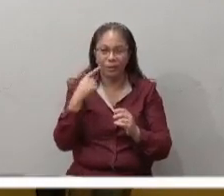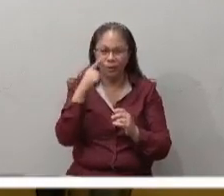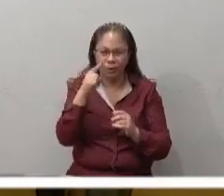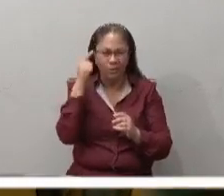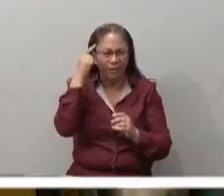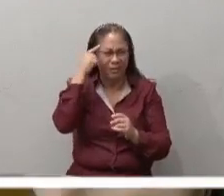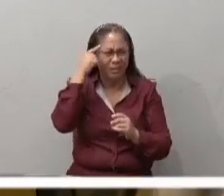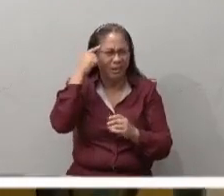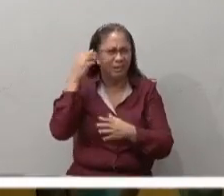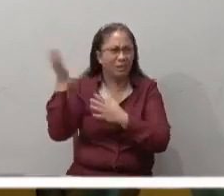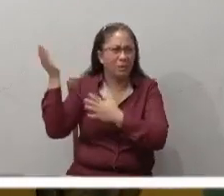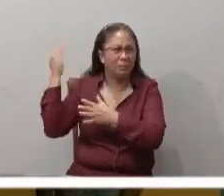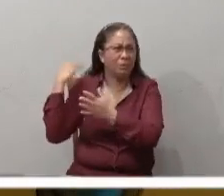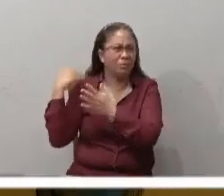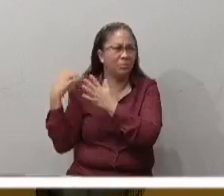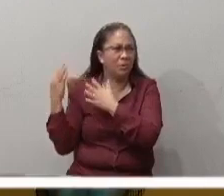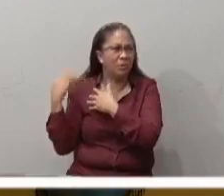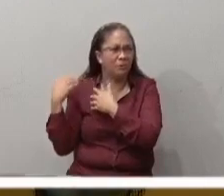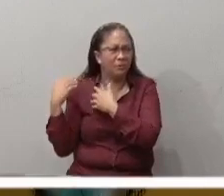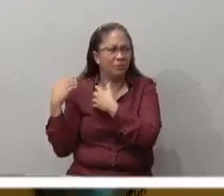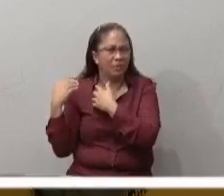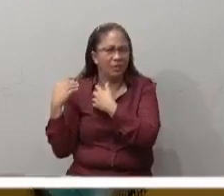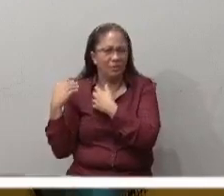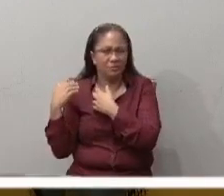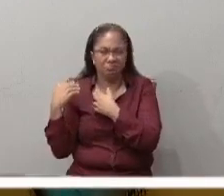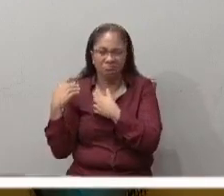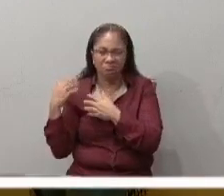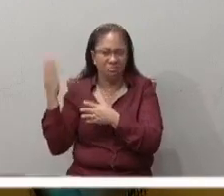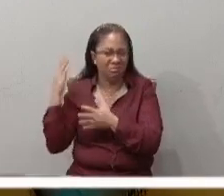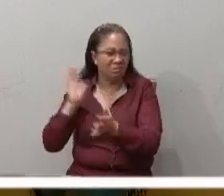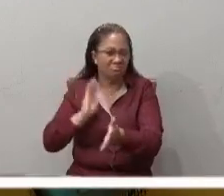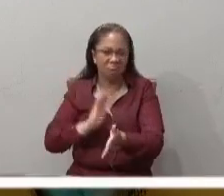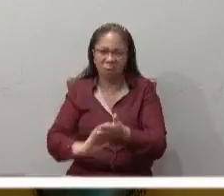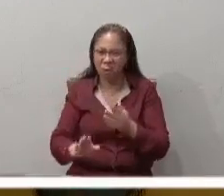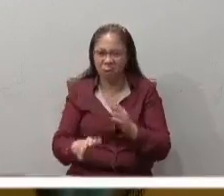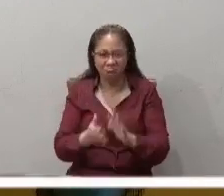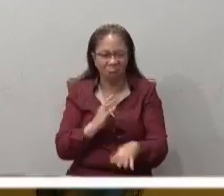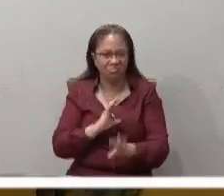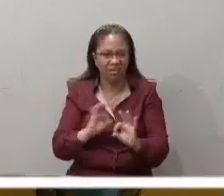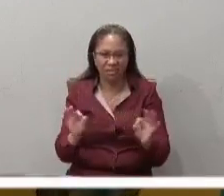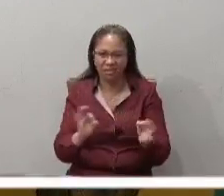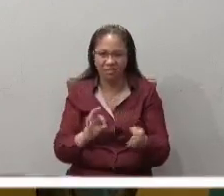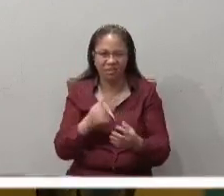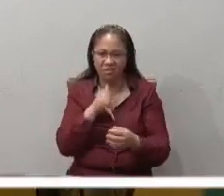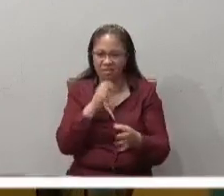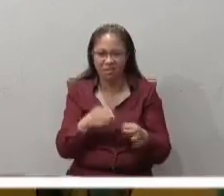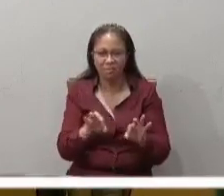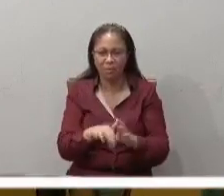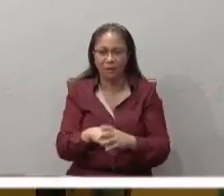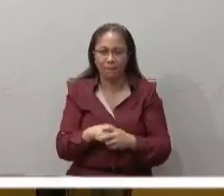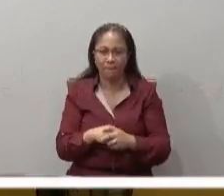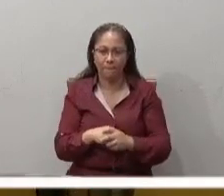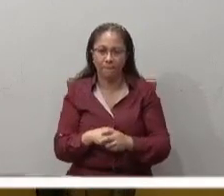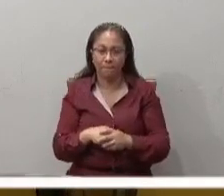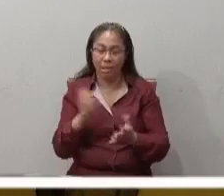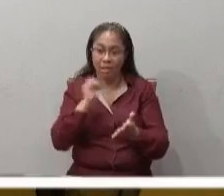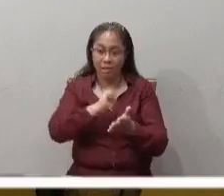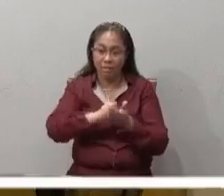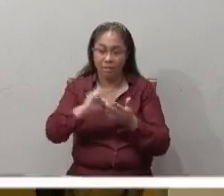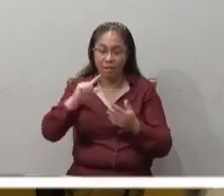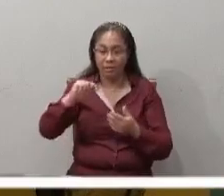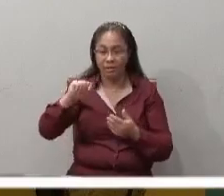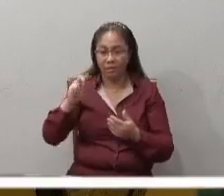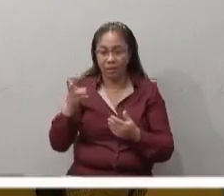back at everything here and say, it is mere dust. St. Thomas Aquinas, at the end of his life, when he had written the